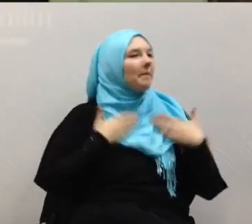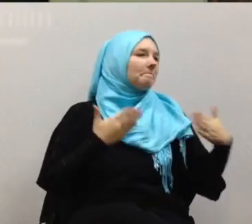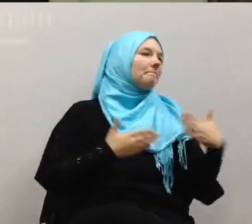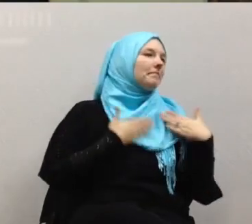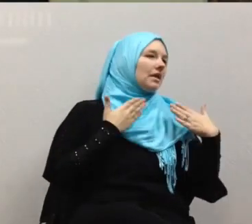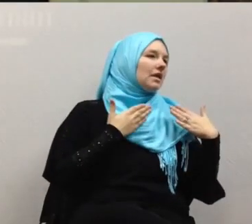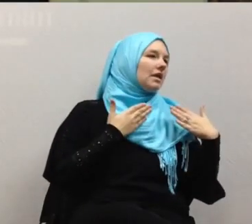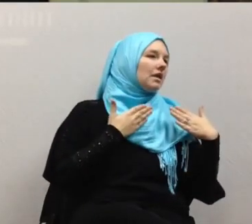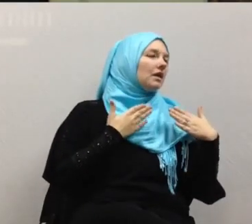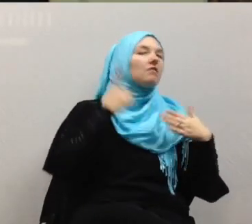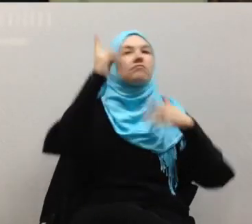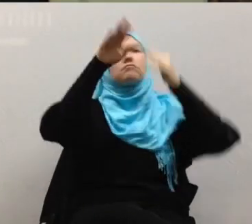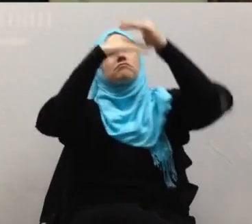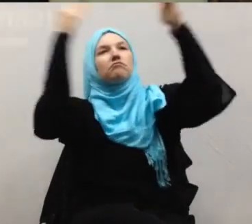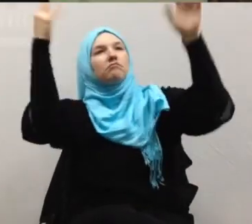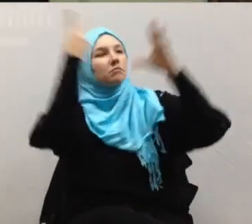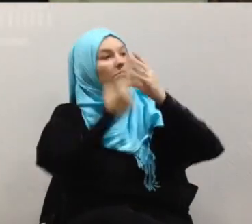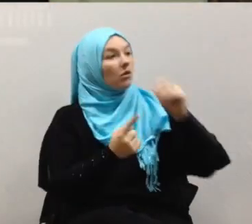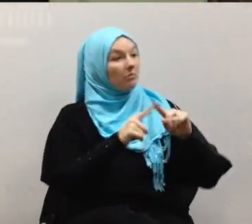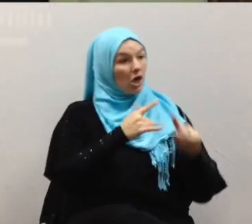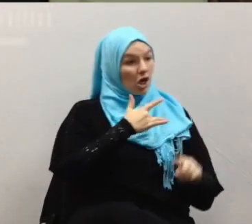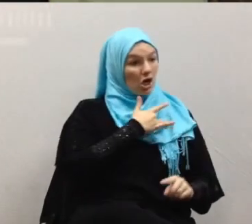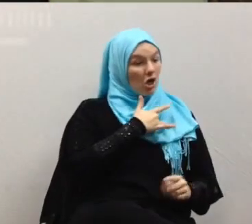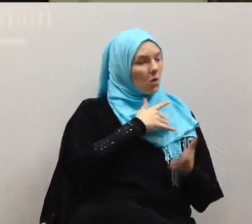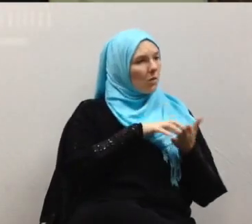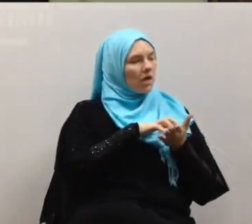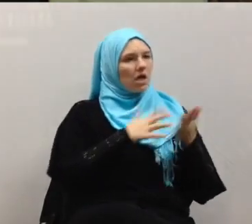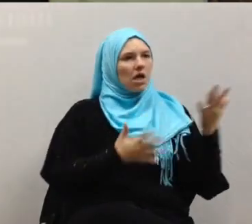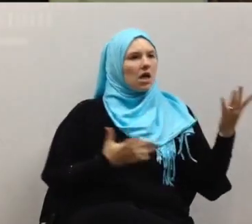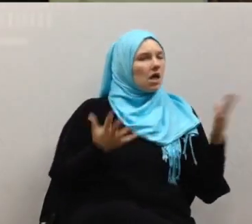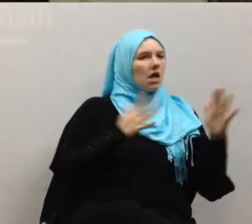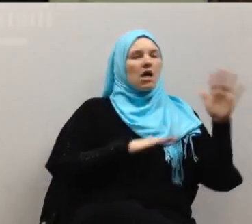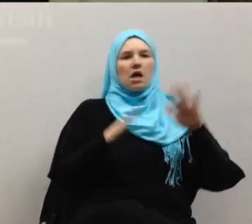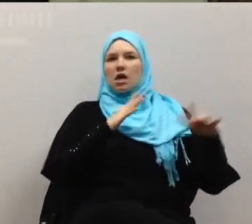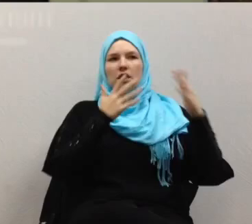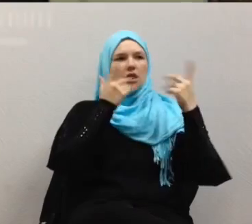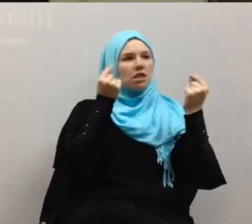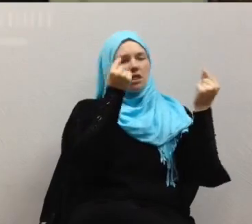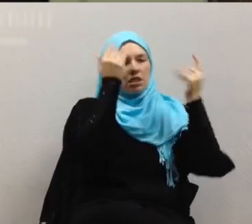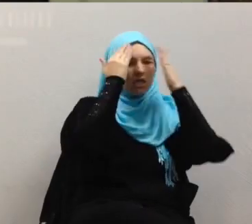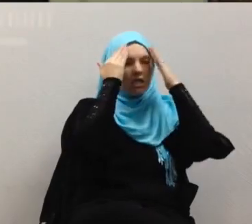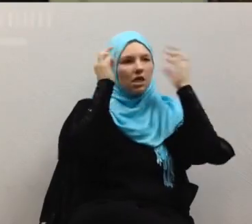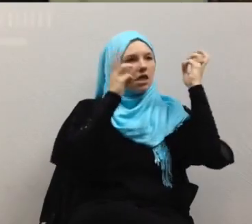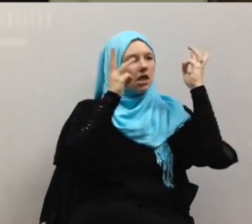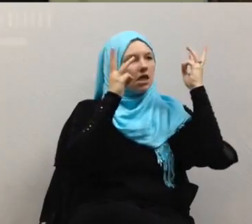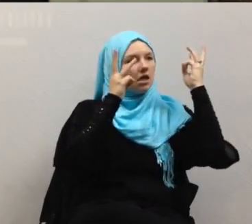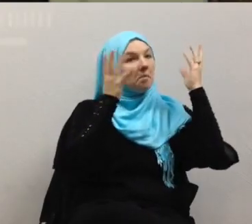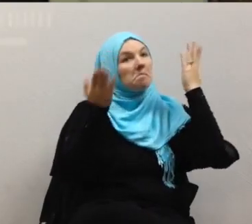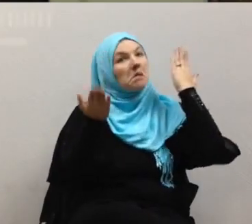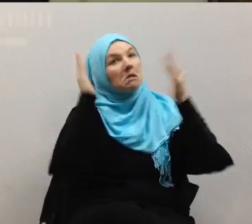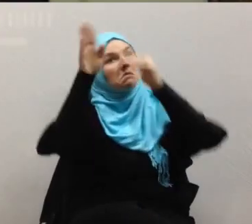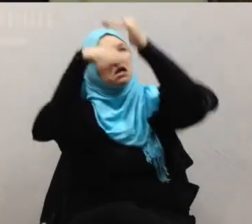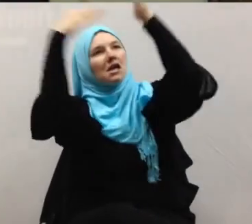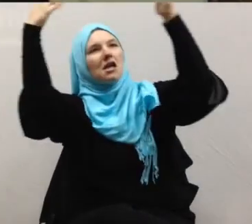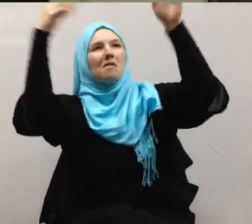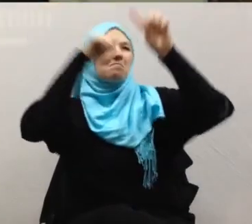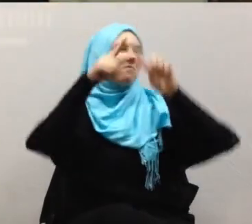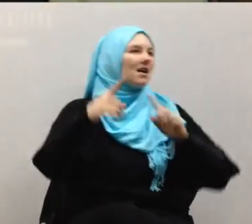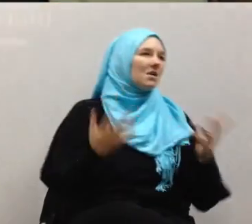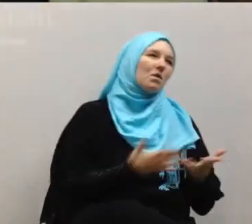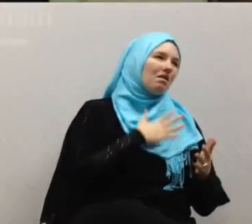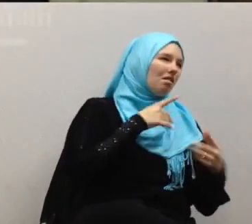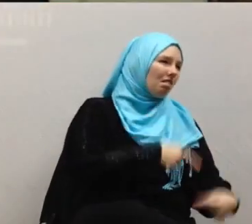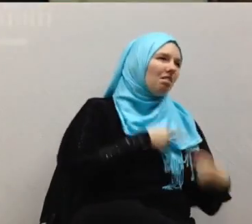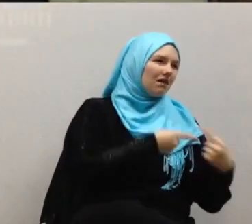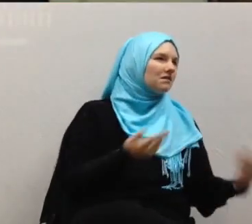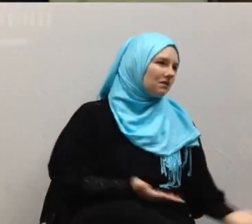may gain in the hereafter, but definitely you're not going to gain anything here. Because when your heart is shaken, your enemies have